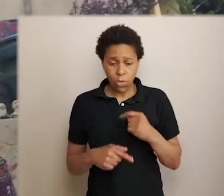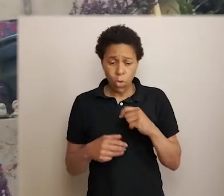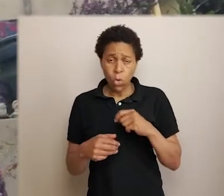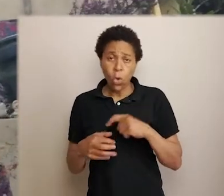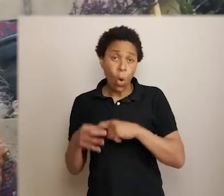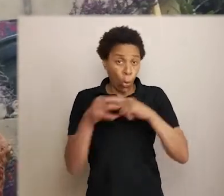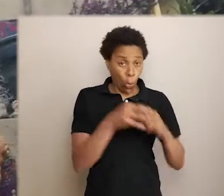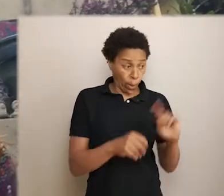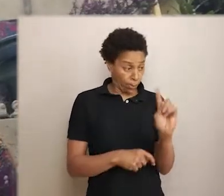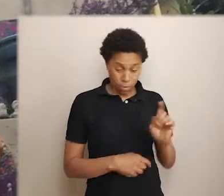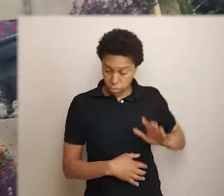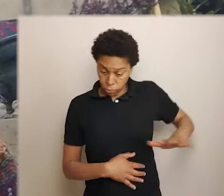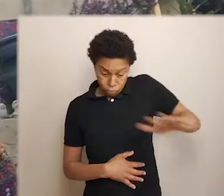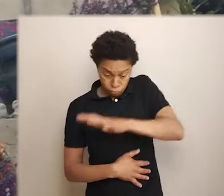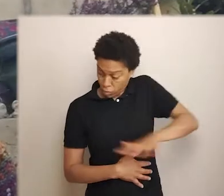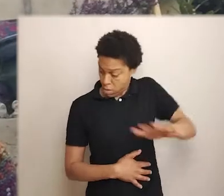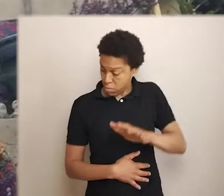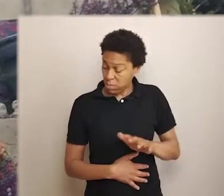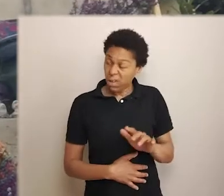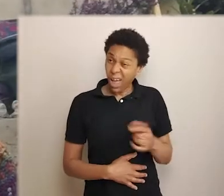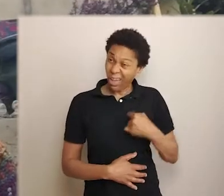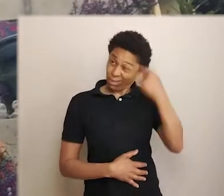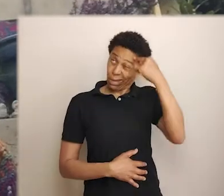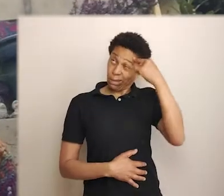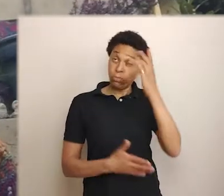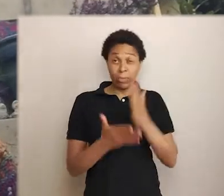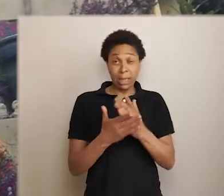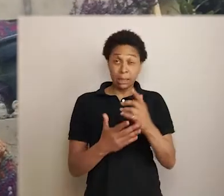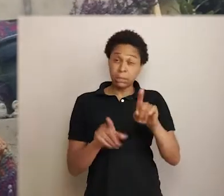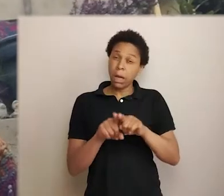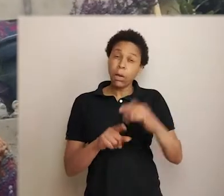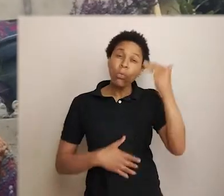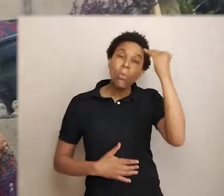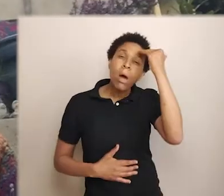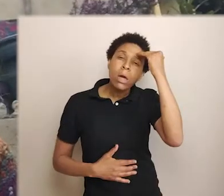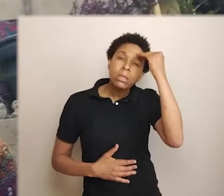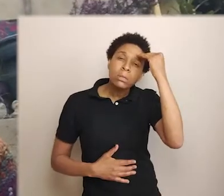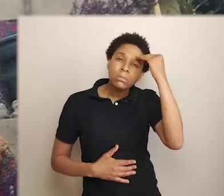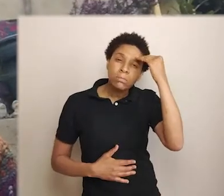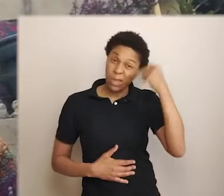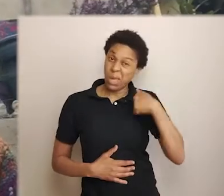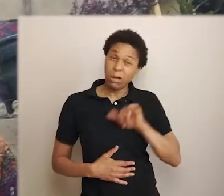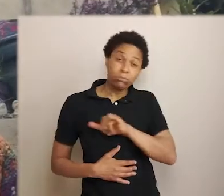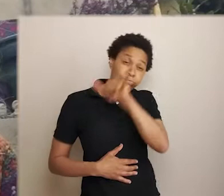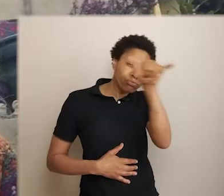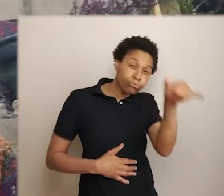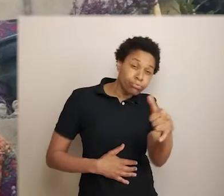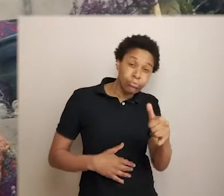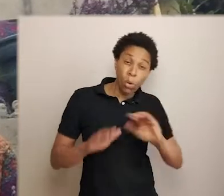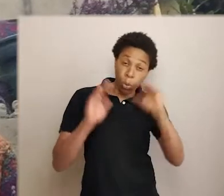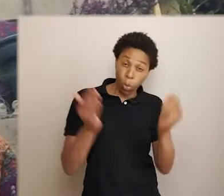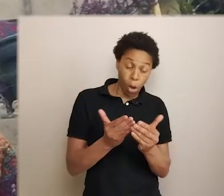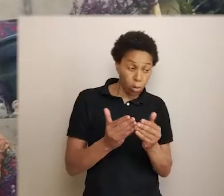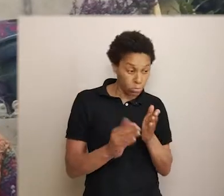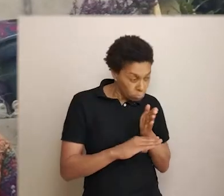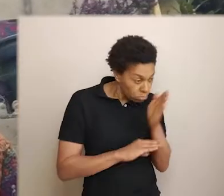Yes, so I think for me, it's a state of mind. And I think when you travel, you go to gay bars in other parts of the world, and I always do, they